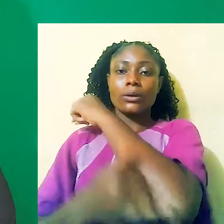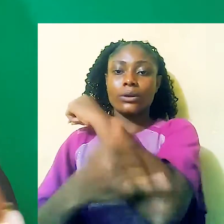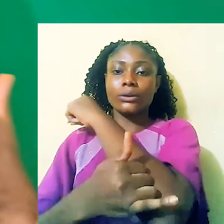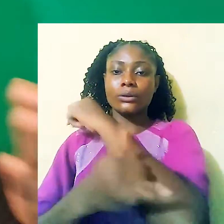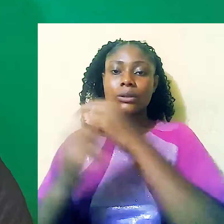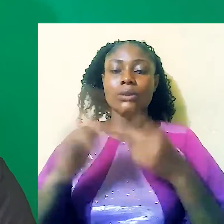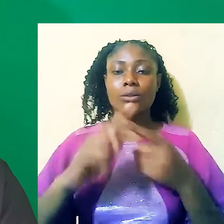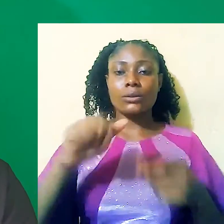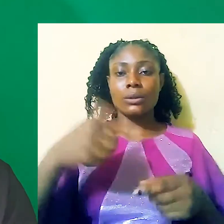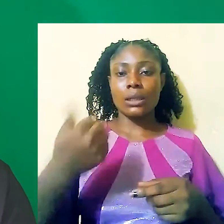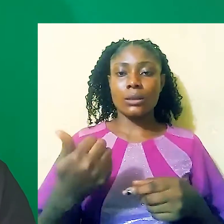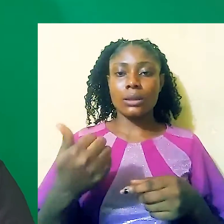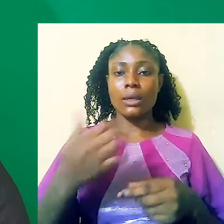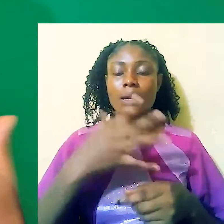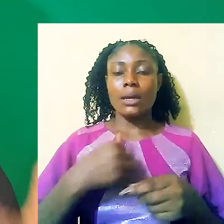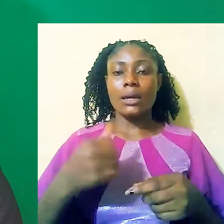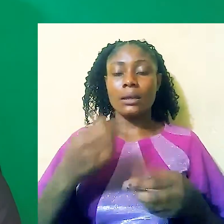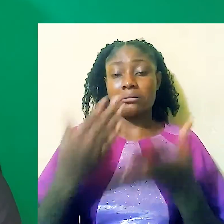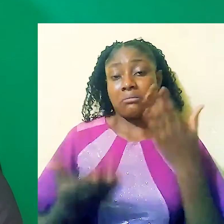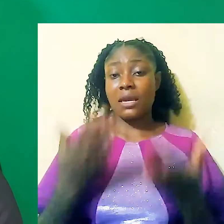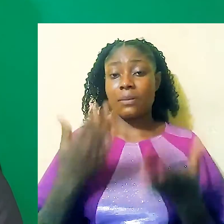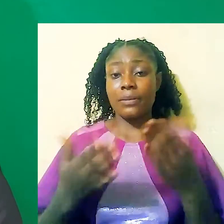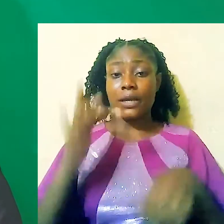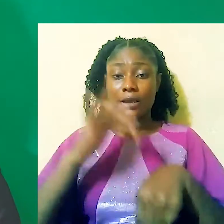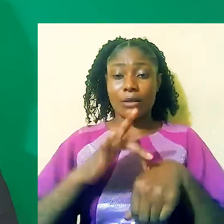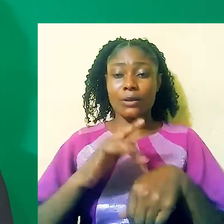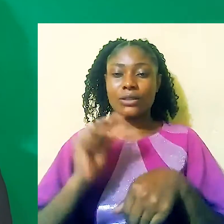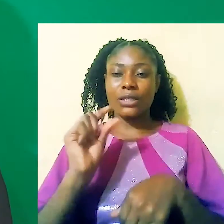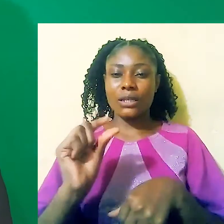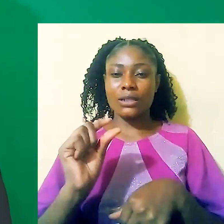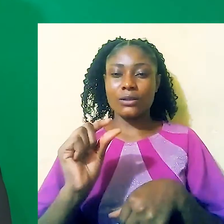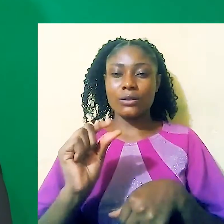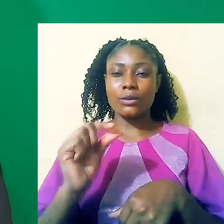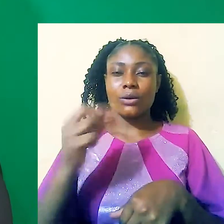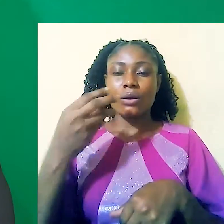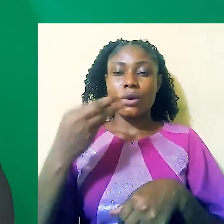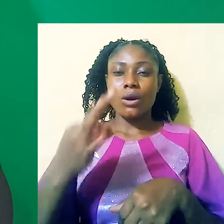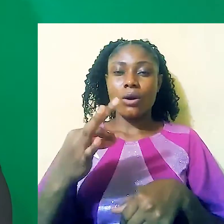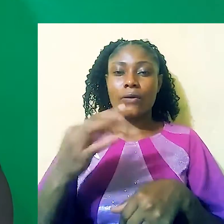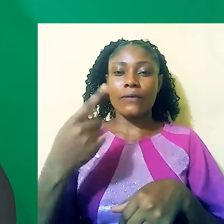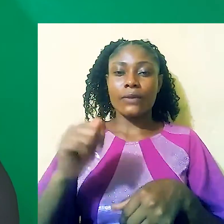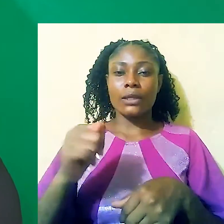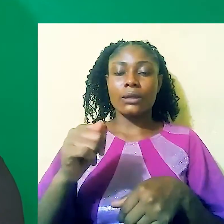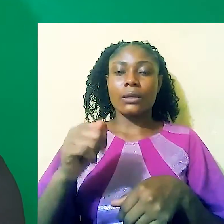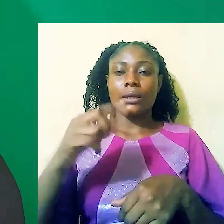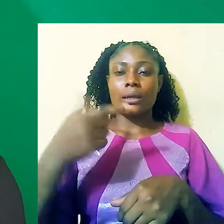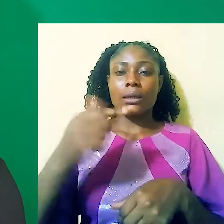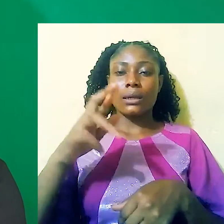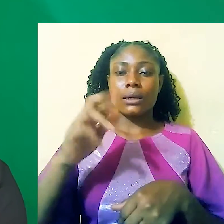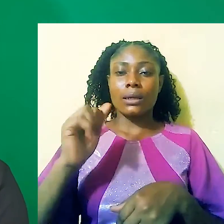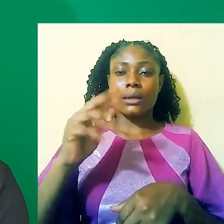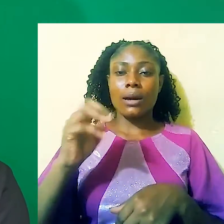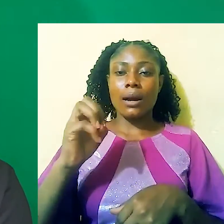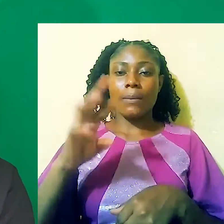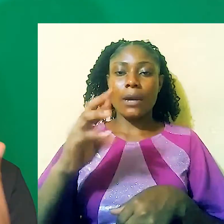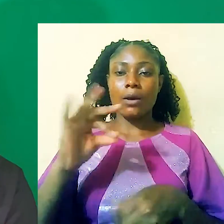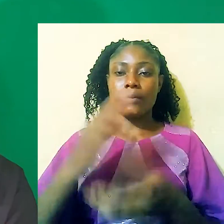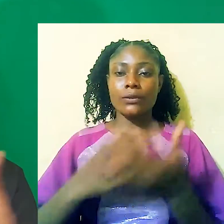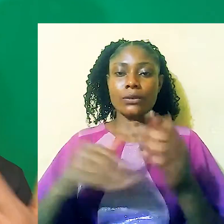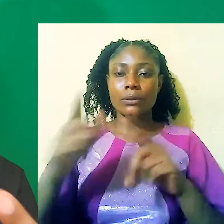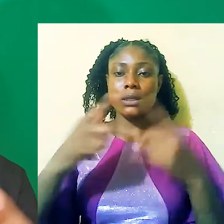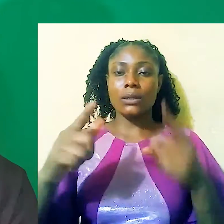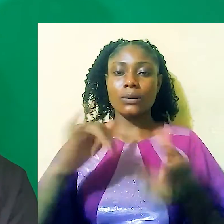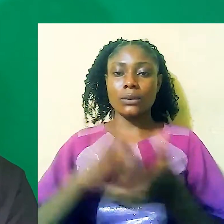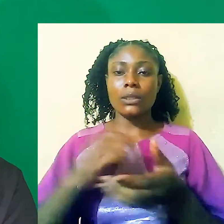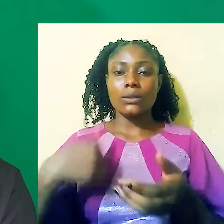sign languages from one country to the other, and probably touch a bit of the grammar